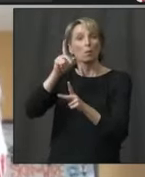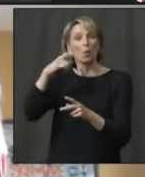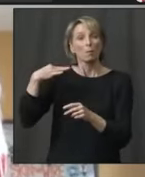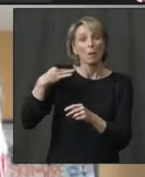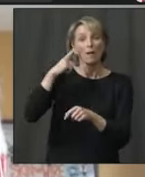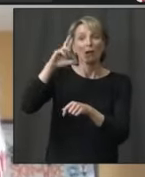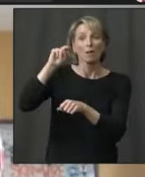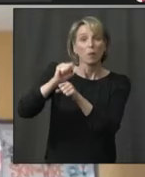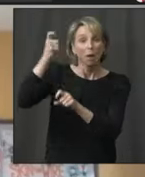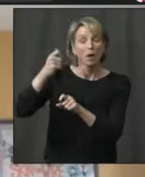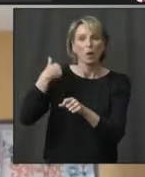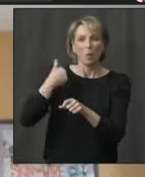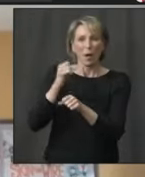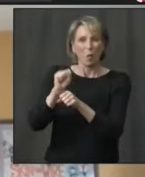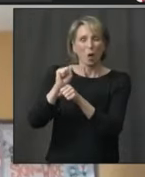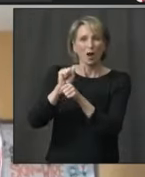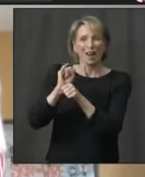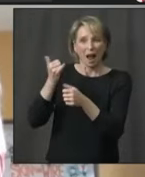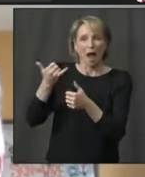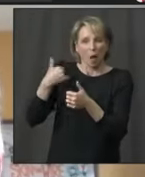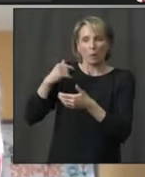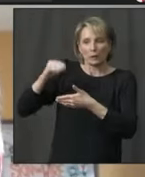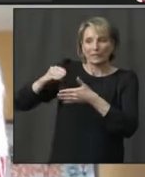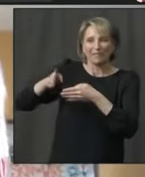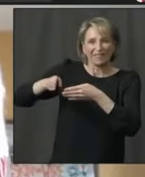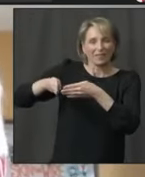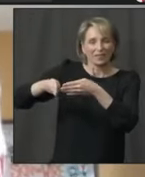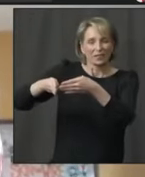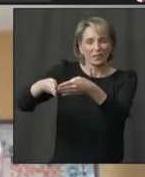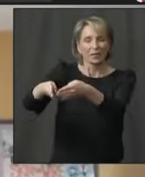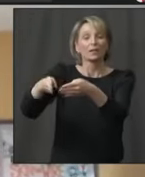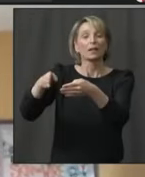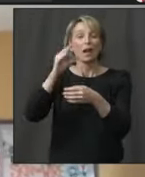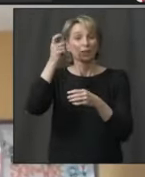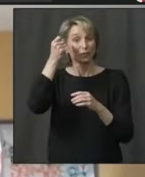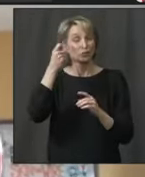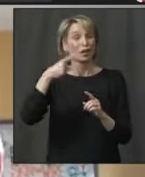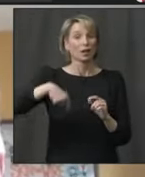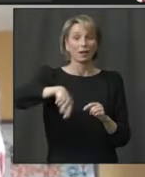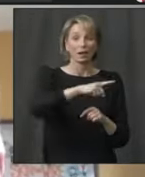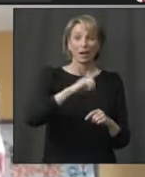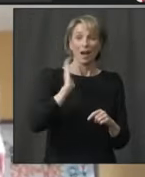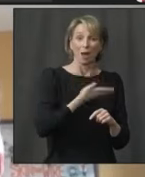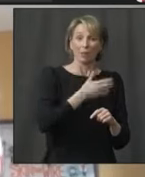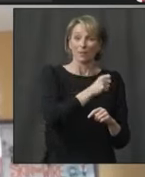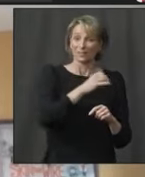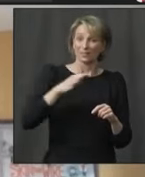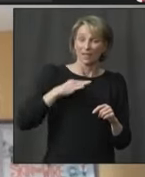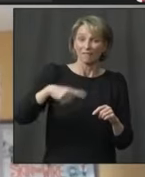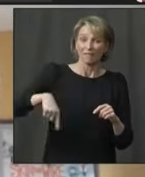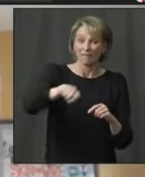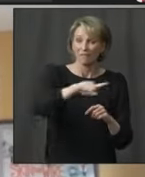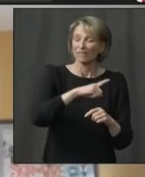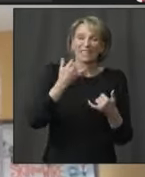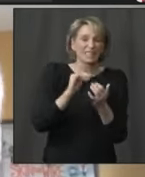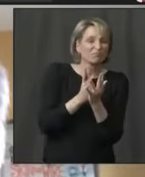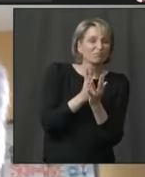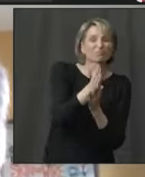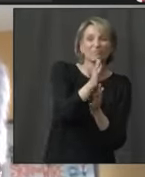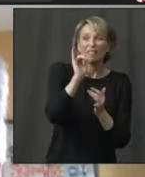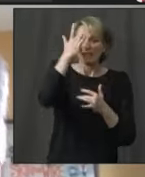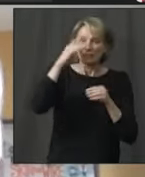normally process. And all of this while staff are enduring the same COVID threats as everyone